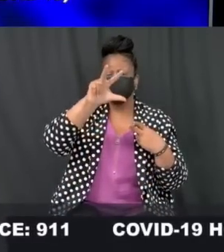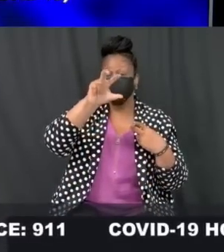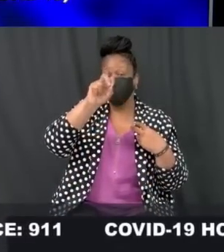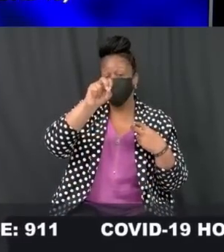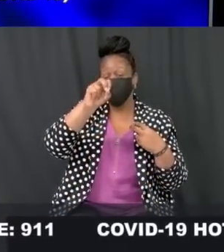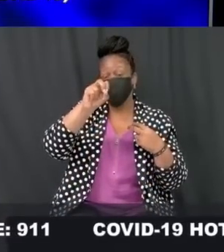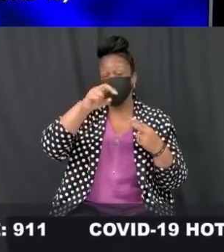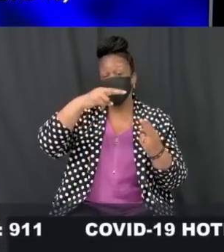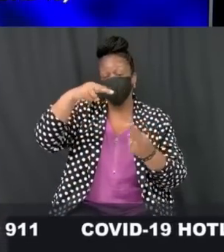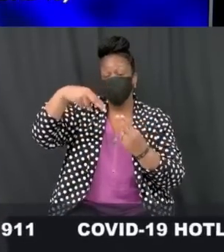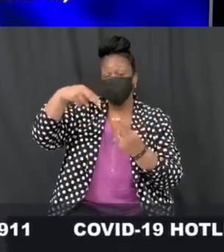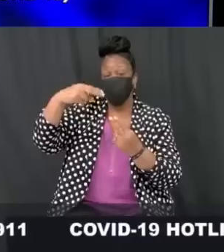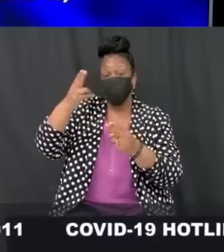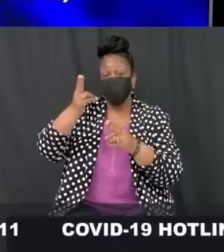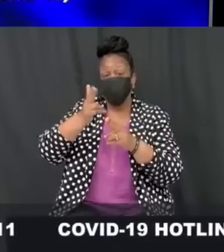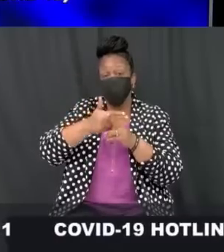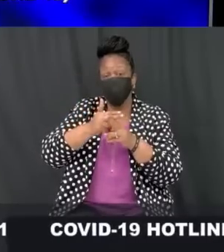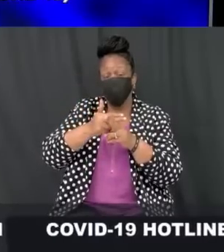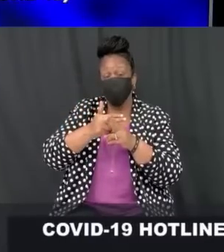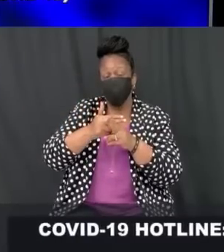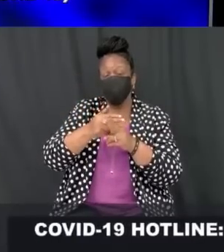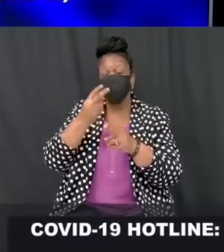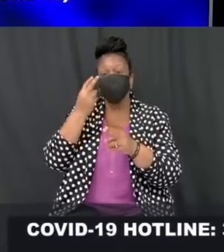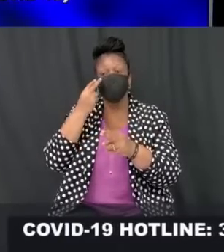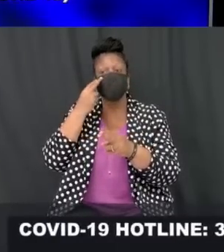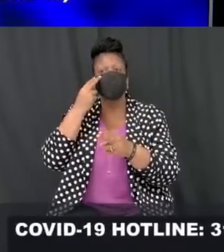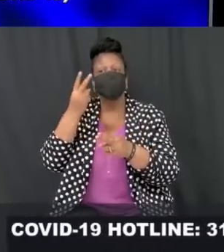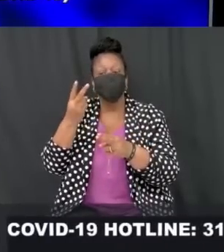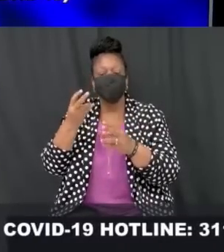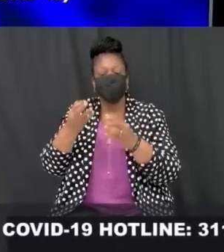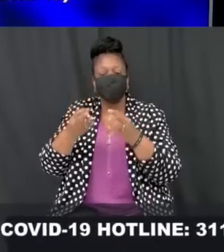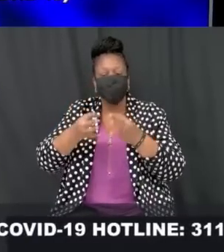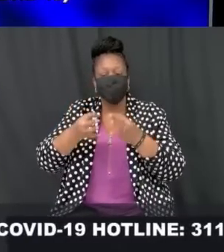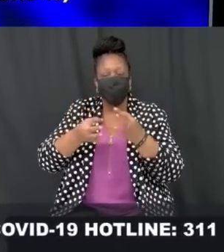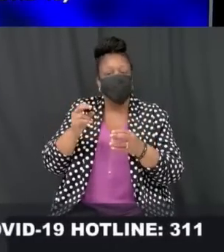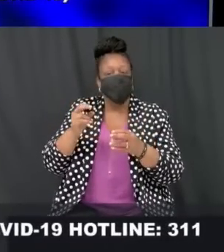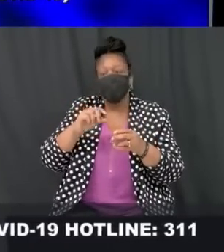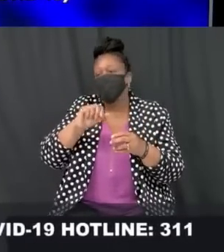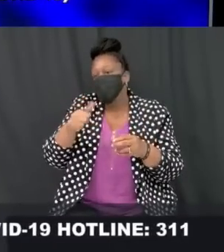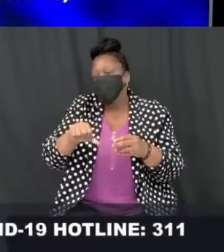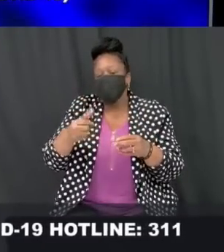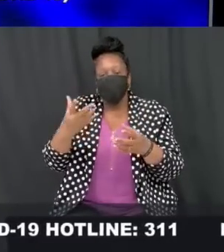hurricane season. So therefore, use this time wisely to prepare.